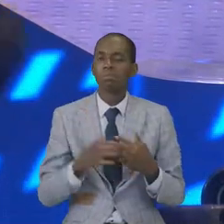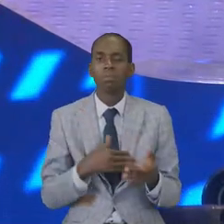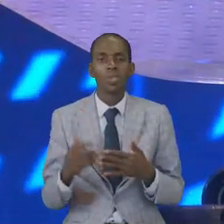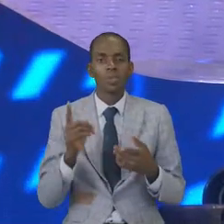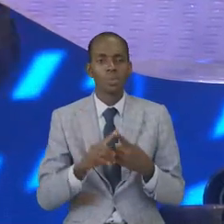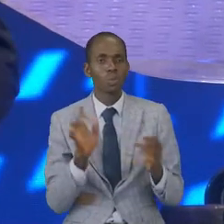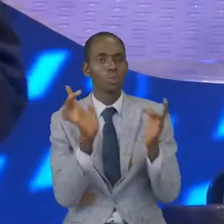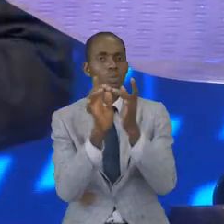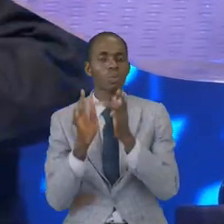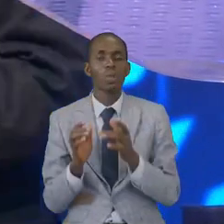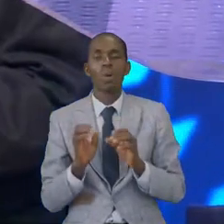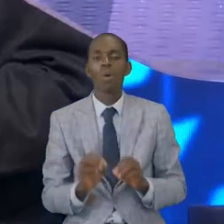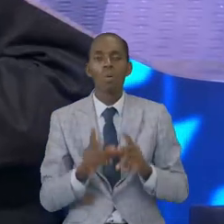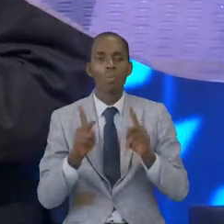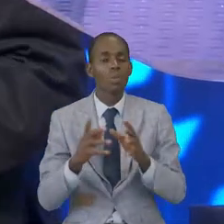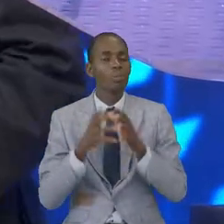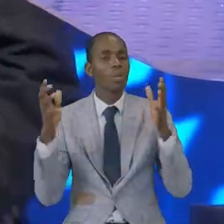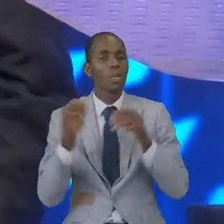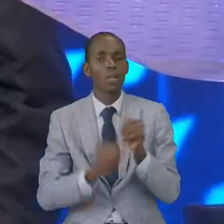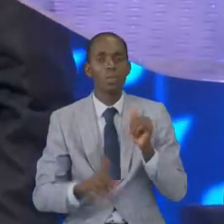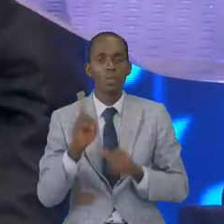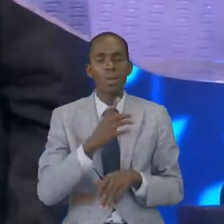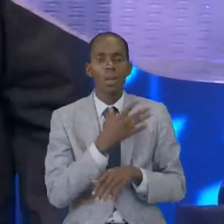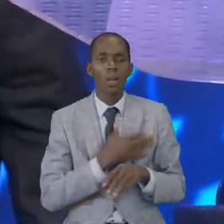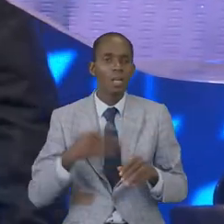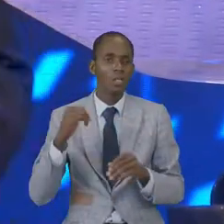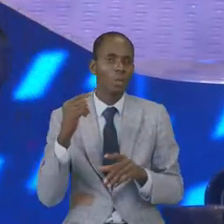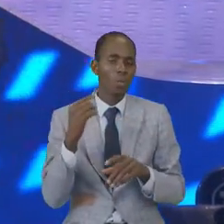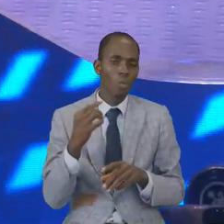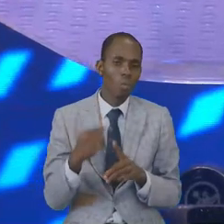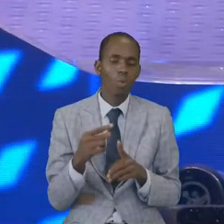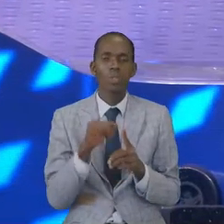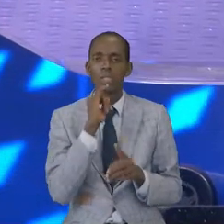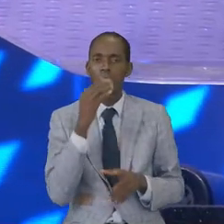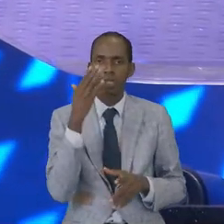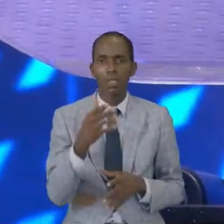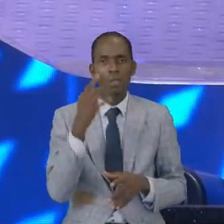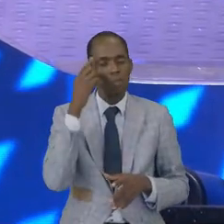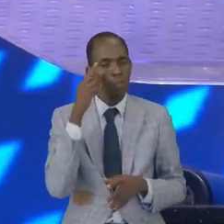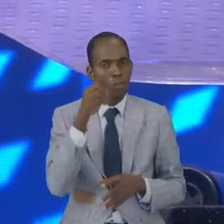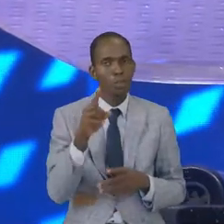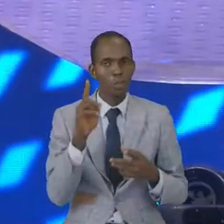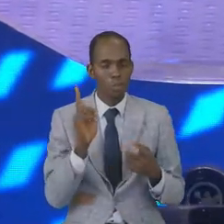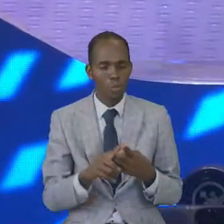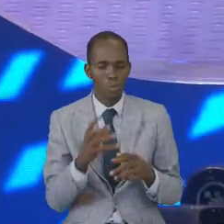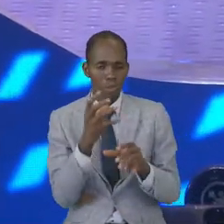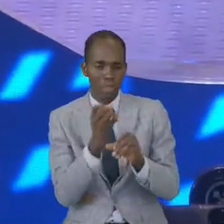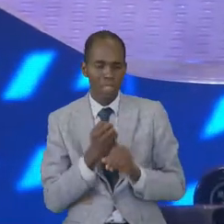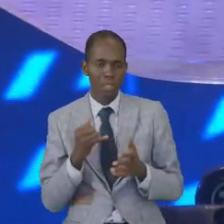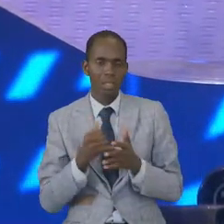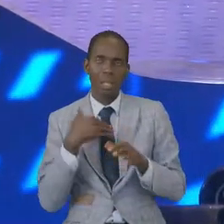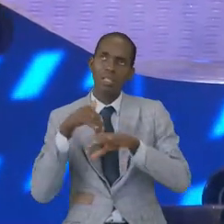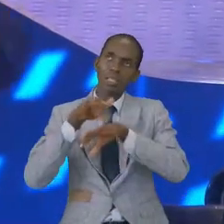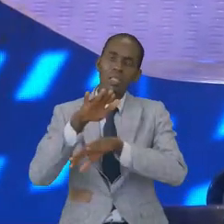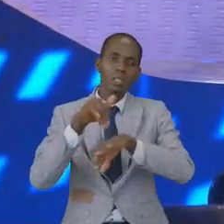them. Opportunity abounds everywhere, and the word is there for you to, you know, cut it out and send to them.